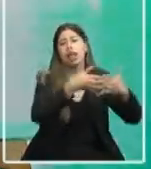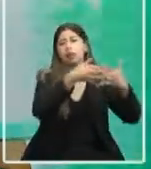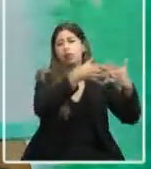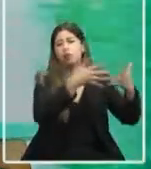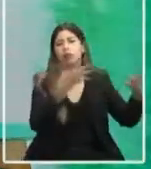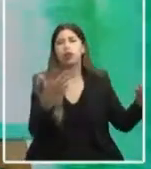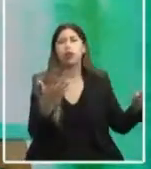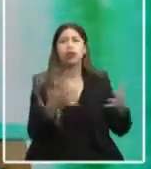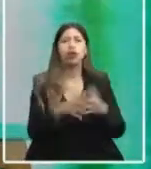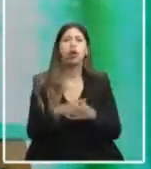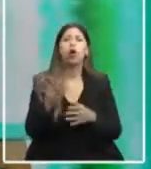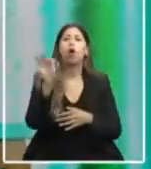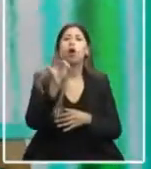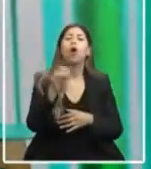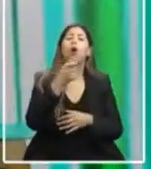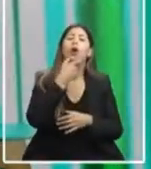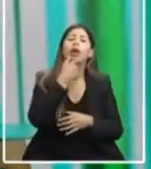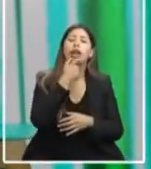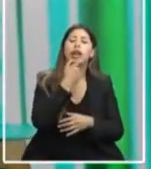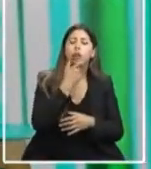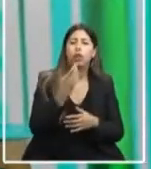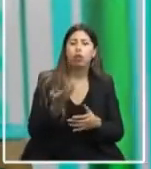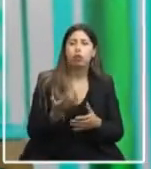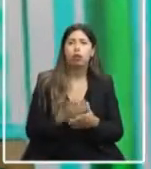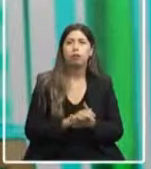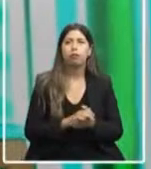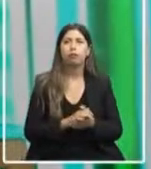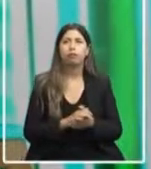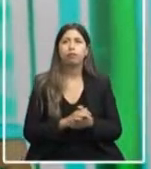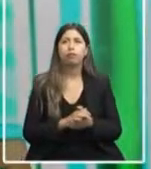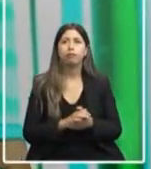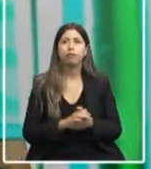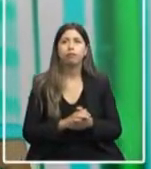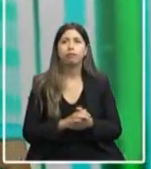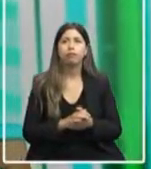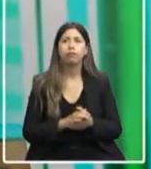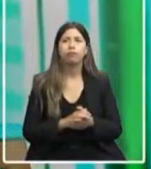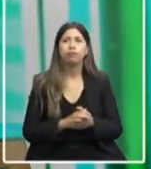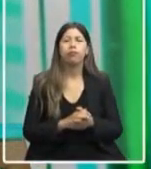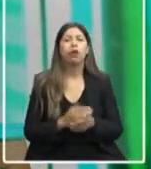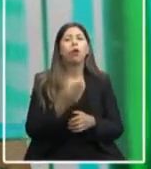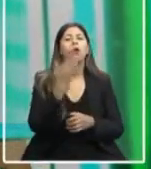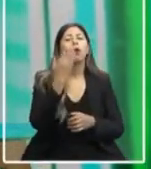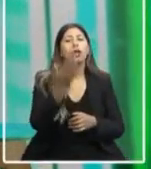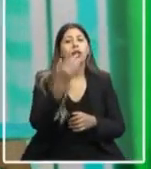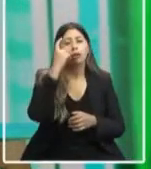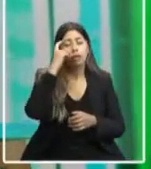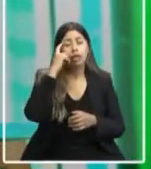Kingdom. Do you think that we can do that effort?